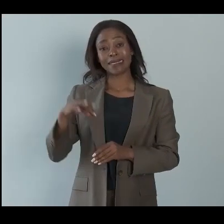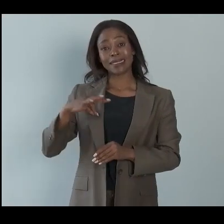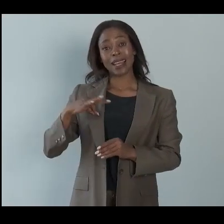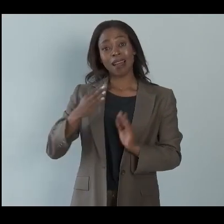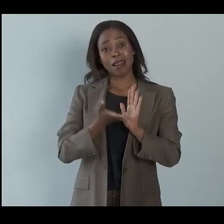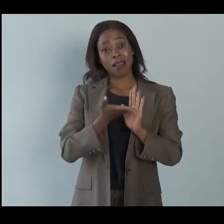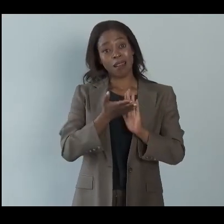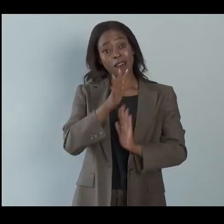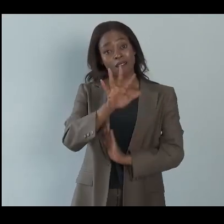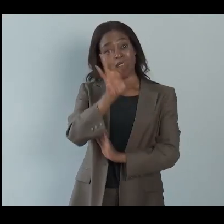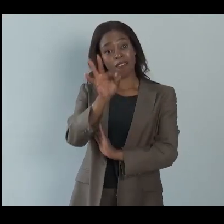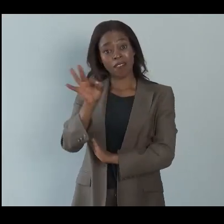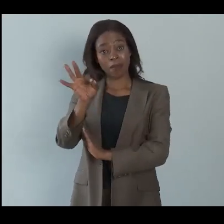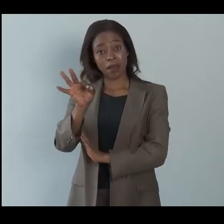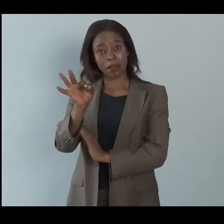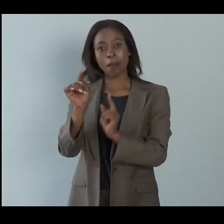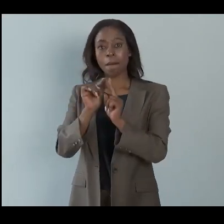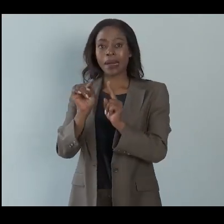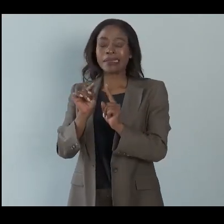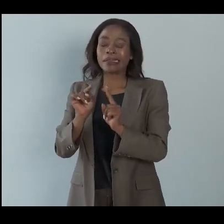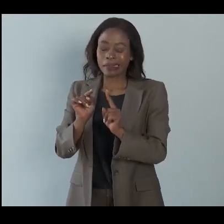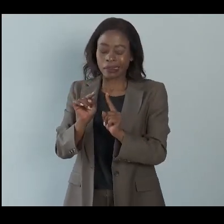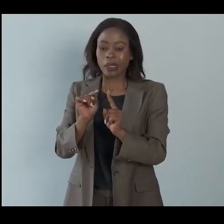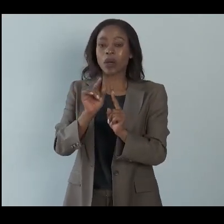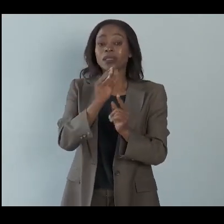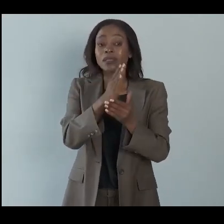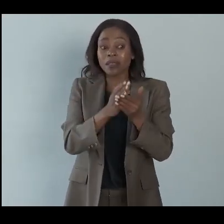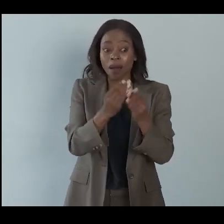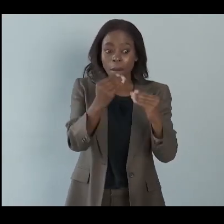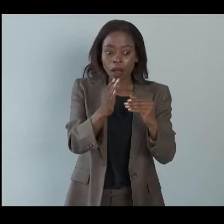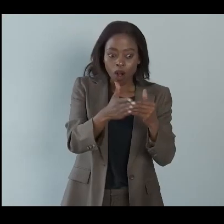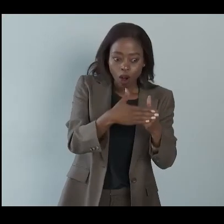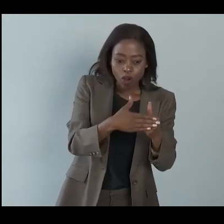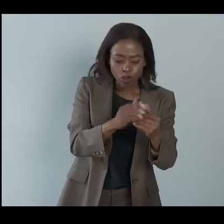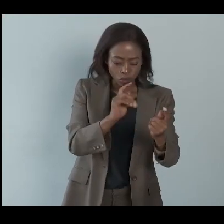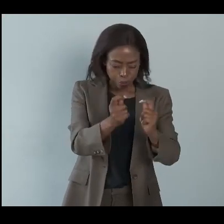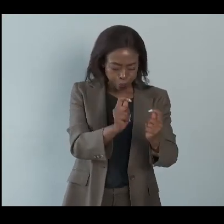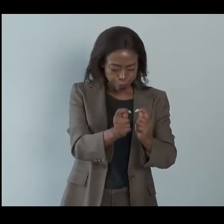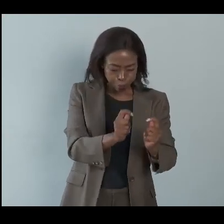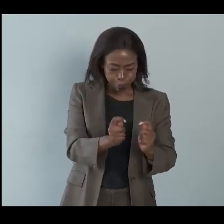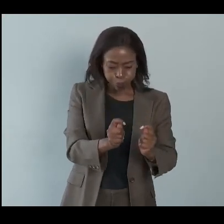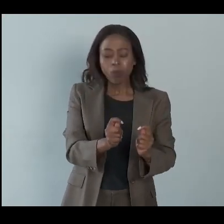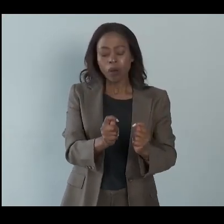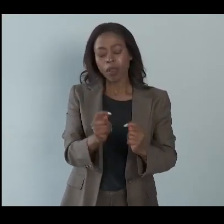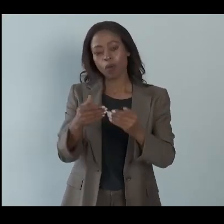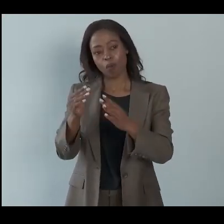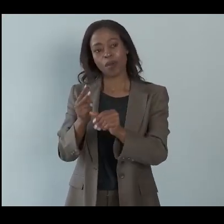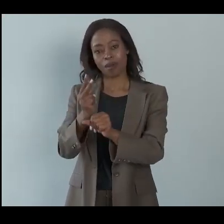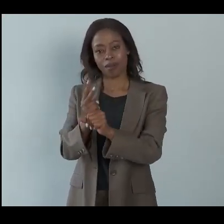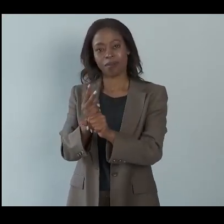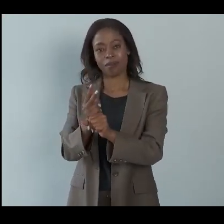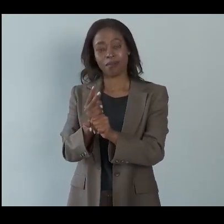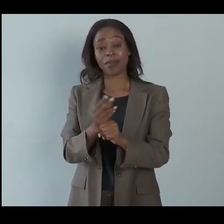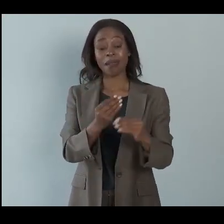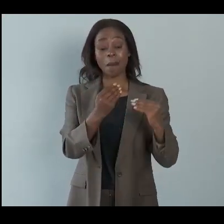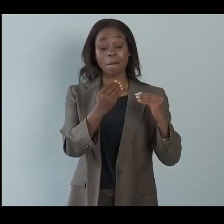it was impacted by closing and restructuring non-profitable businesses, which were included in the prior year's base. The business